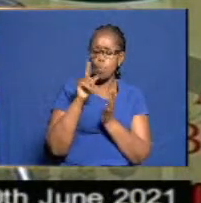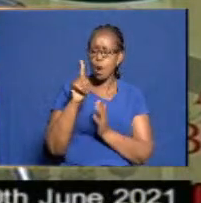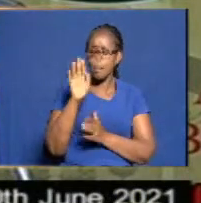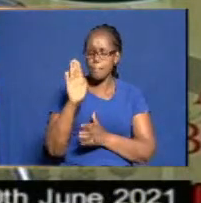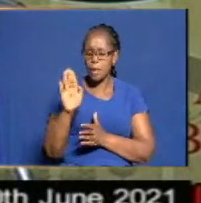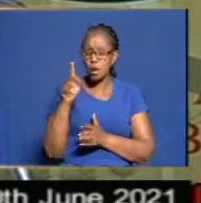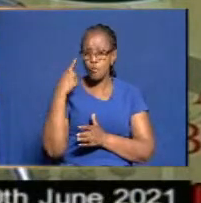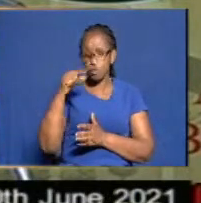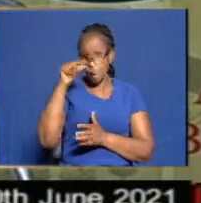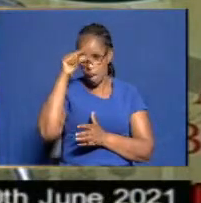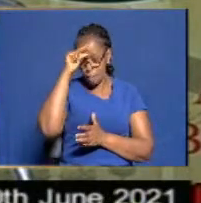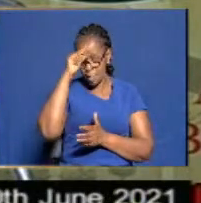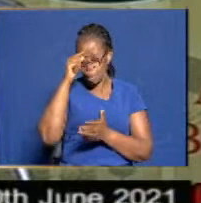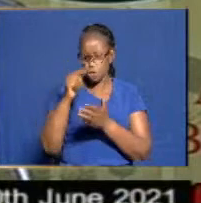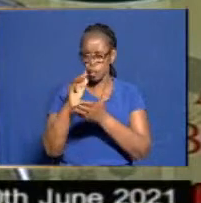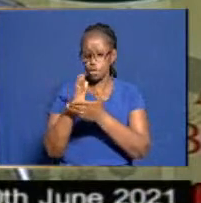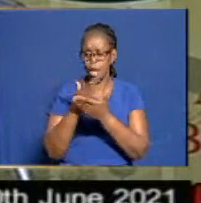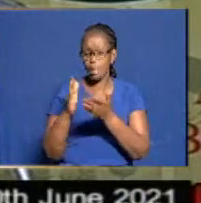for government shared services,